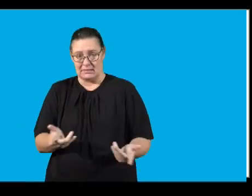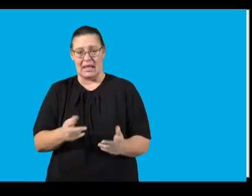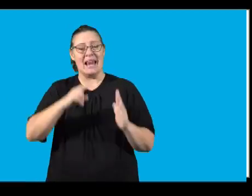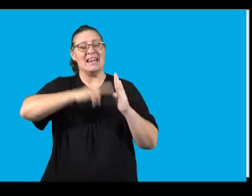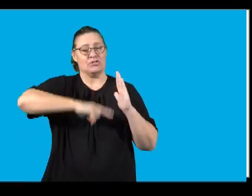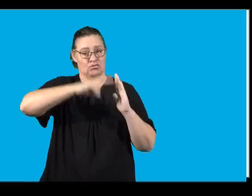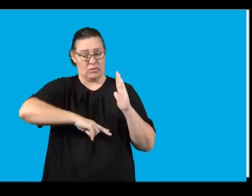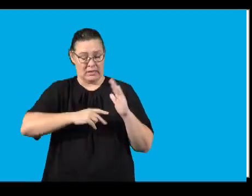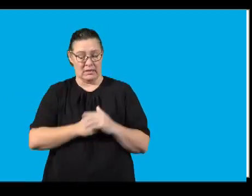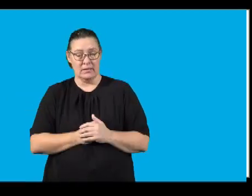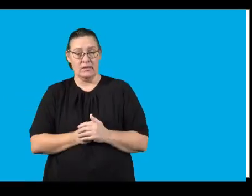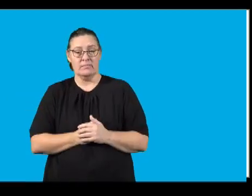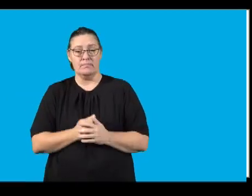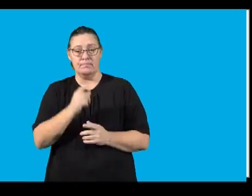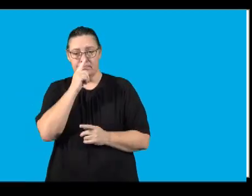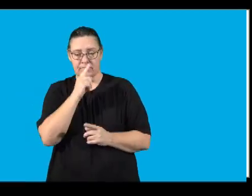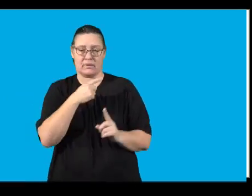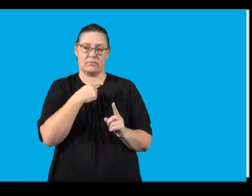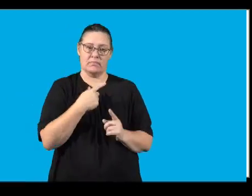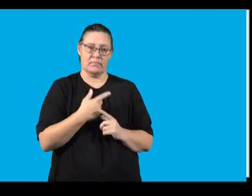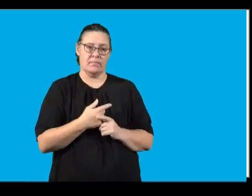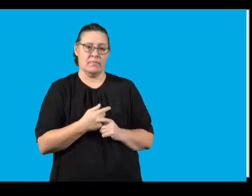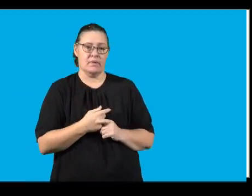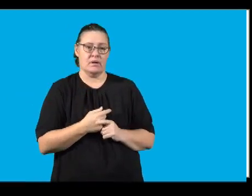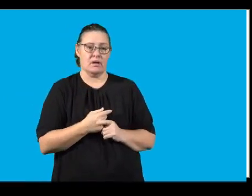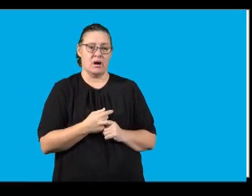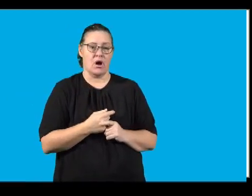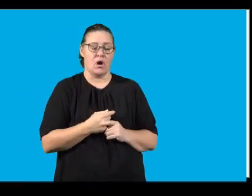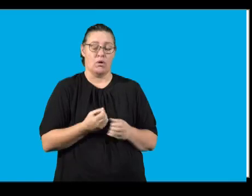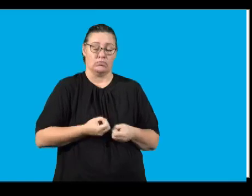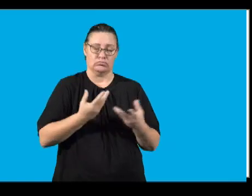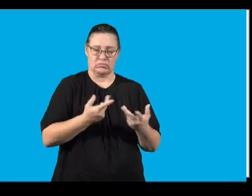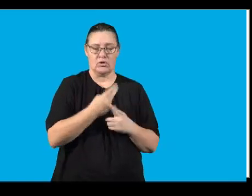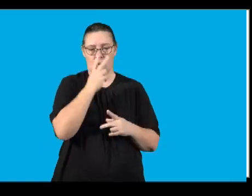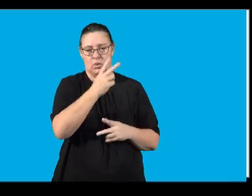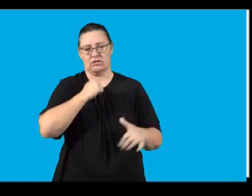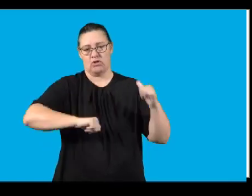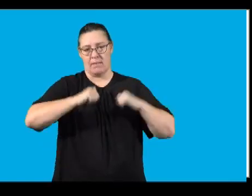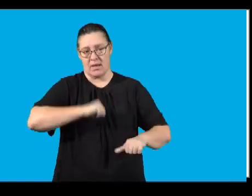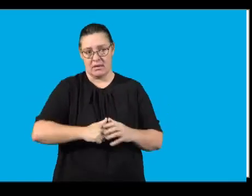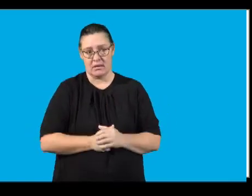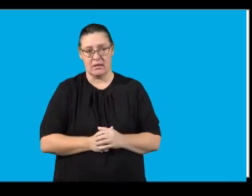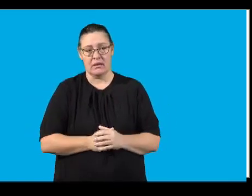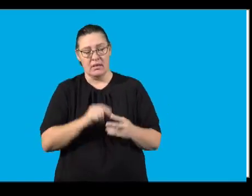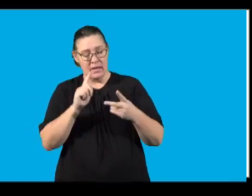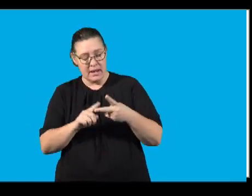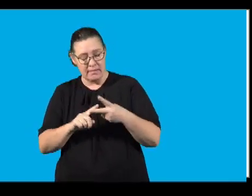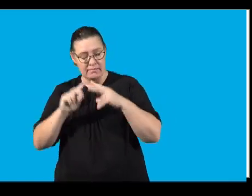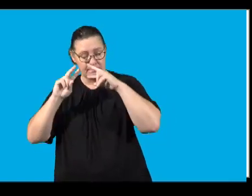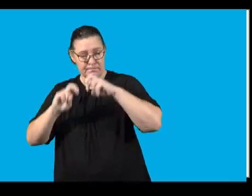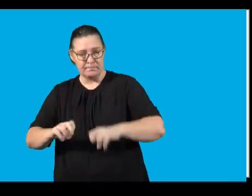not literally, okay? Where we looked at our prose text. In this case, we looked at our drama,